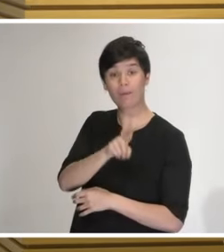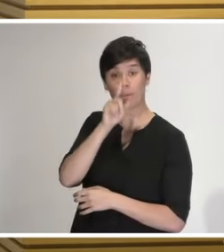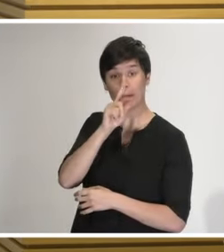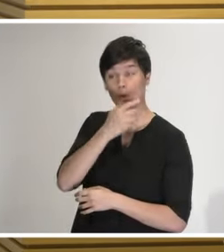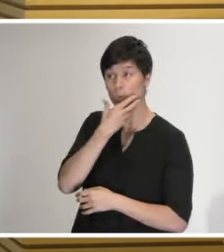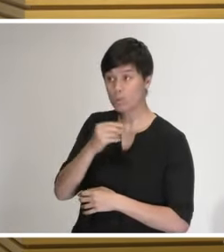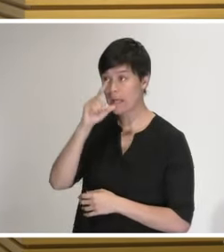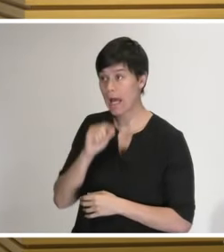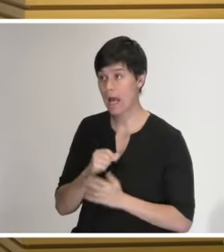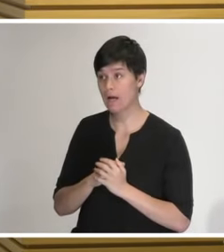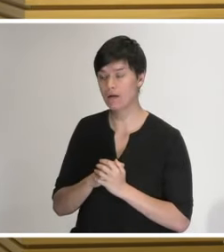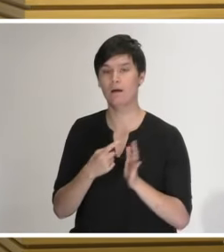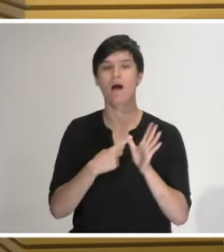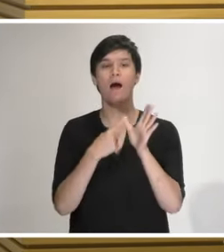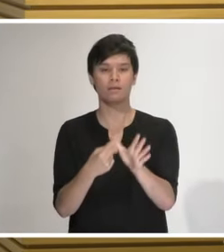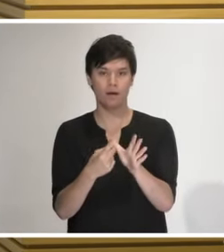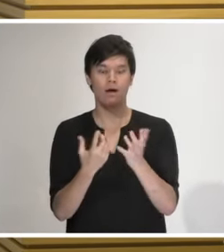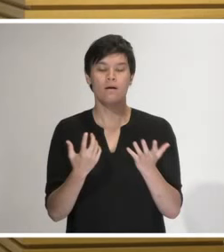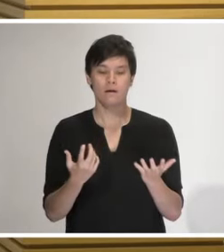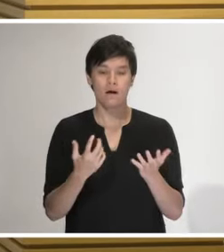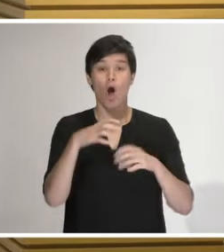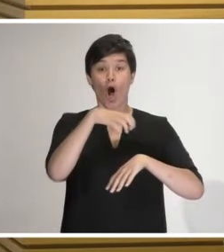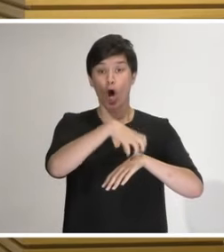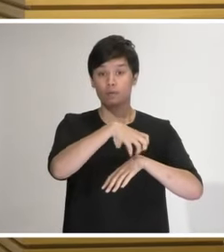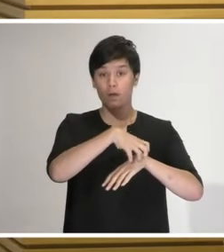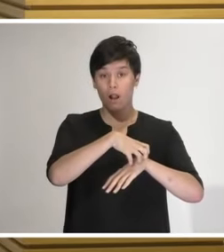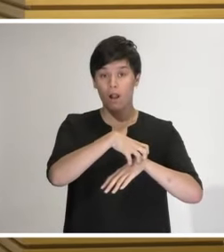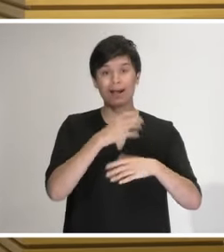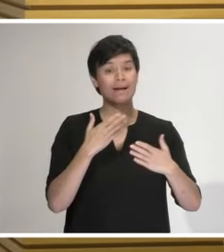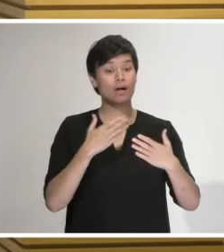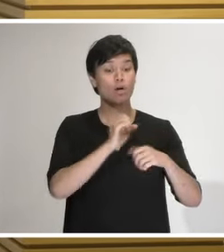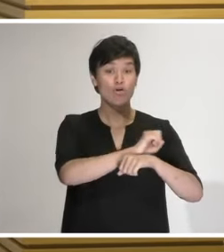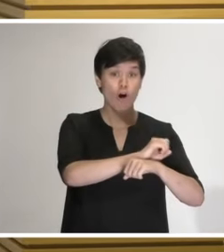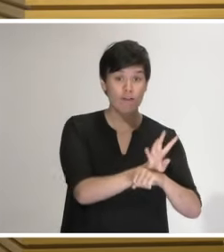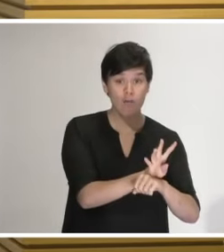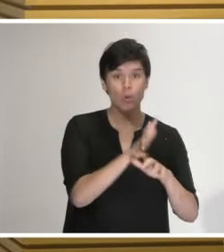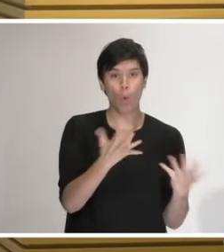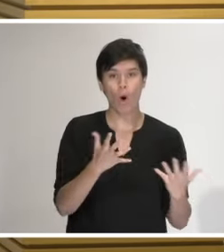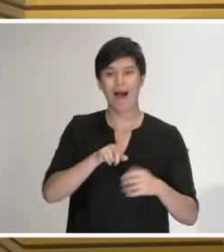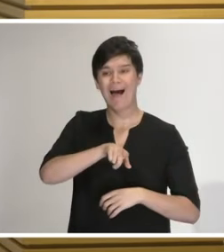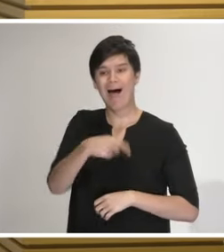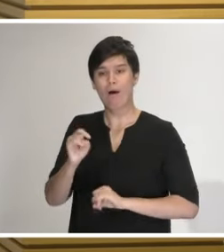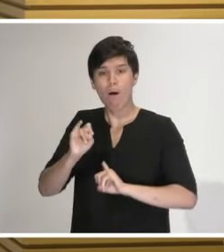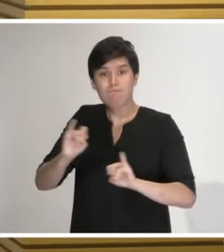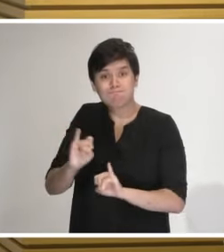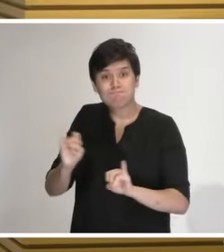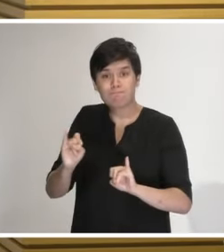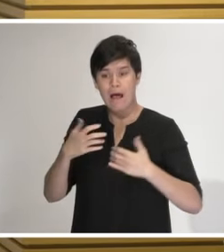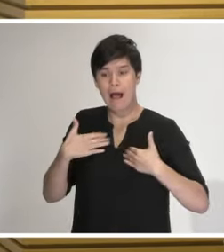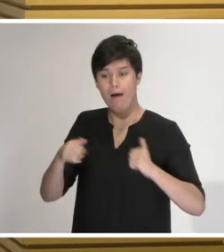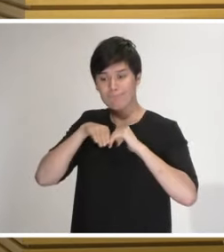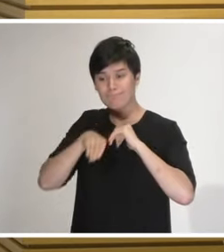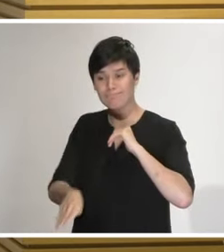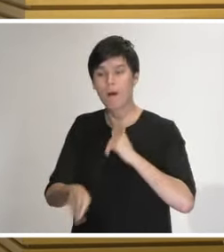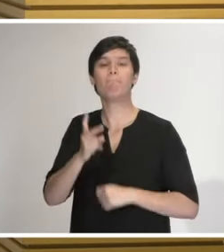and ICUs in the hospitals are treating people with the full range of conditions, as acute conditions, as they usually would. There's been some